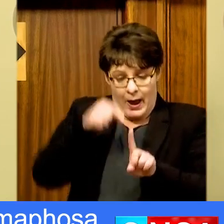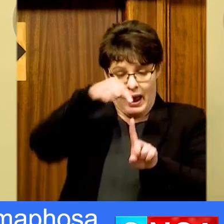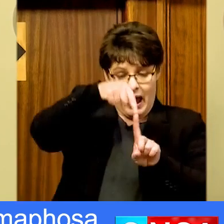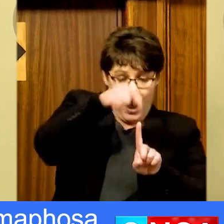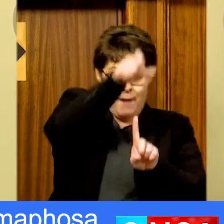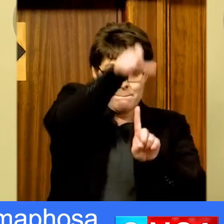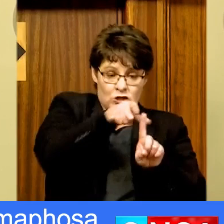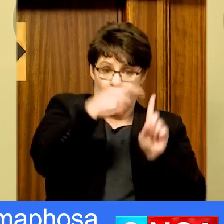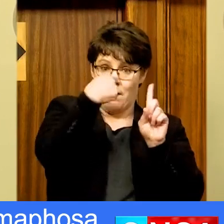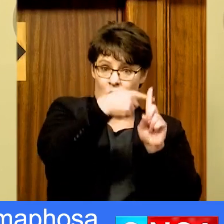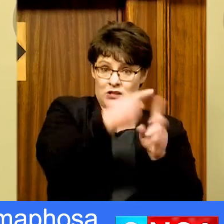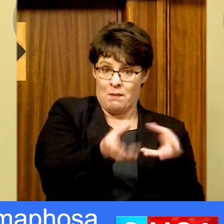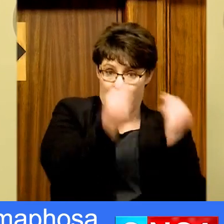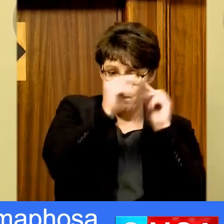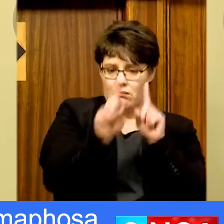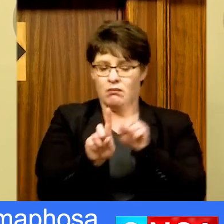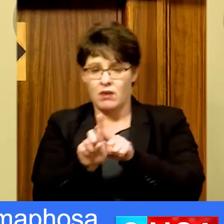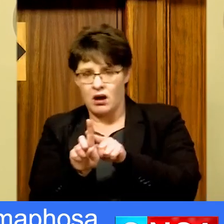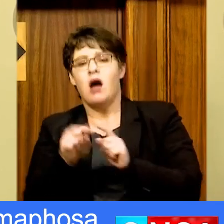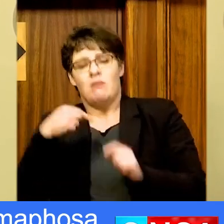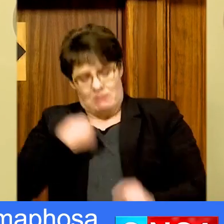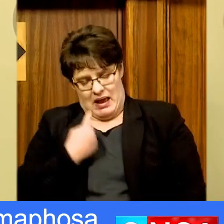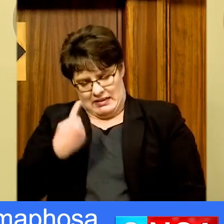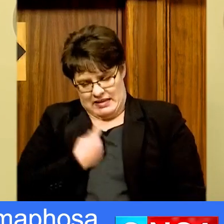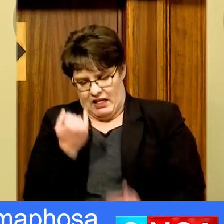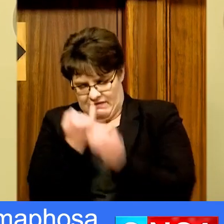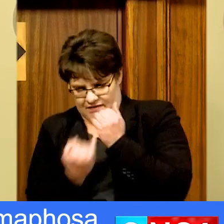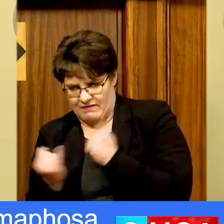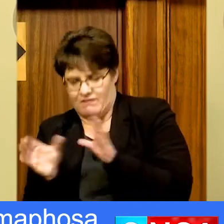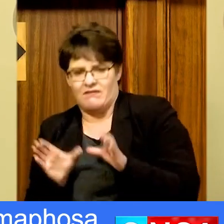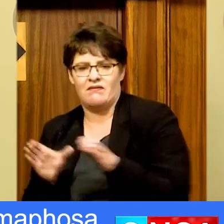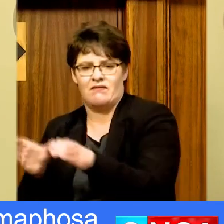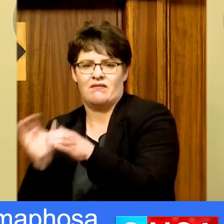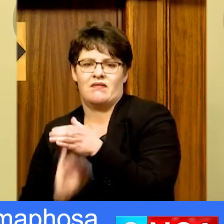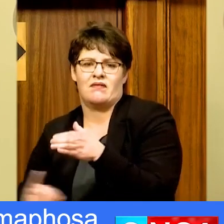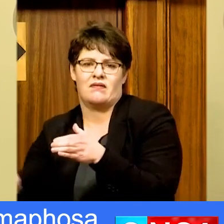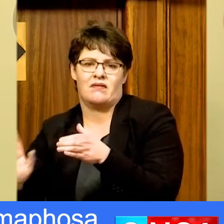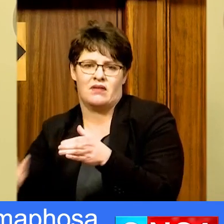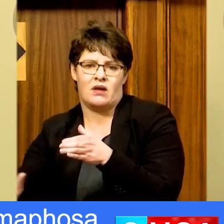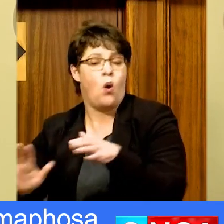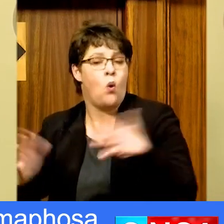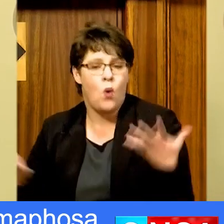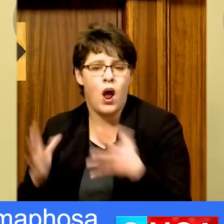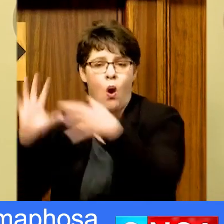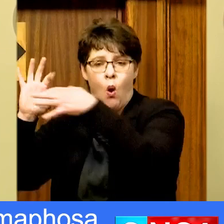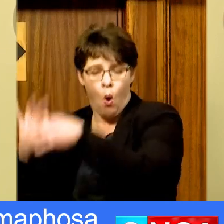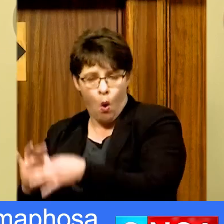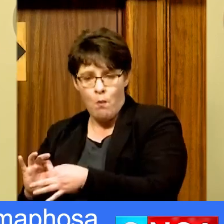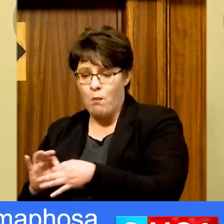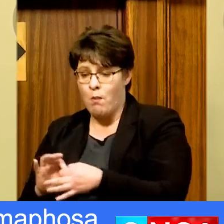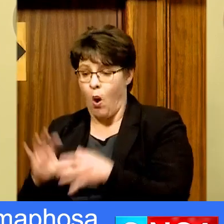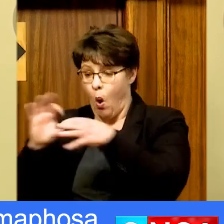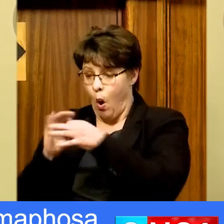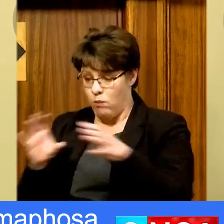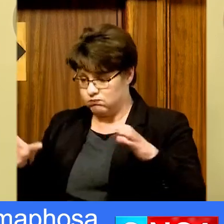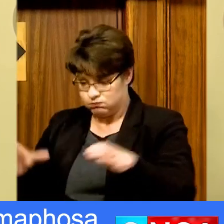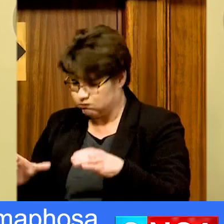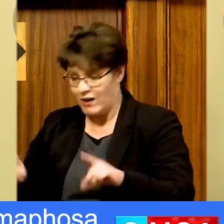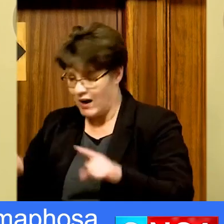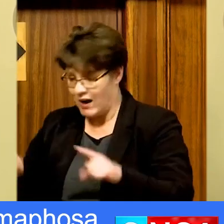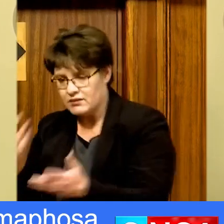positive for the coronavirus, you must self-quarantine at home or in a place of